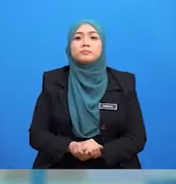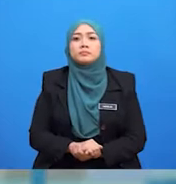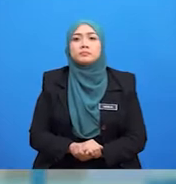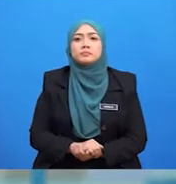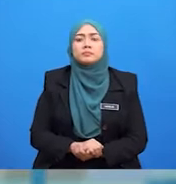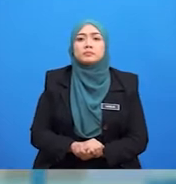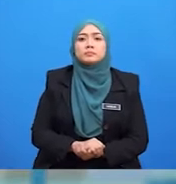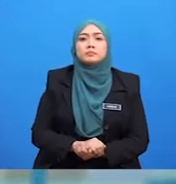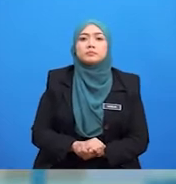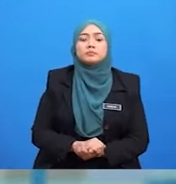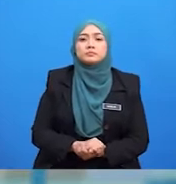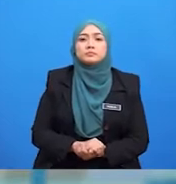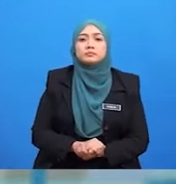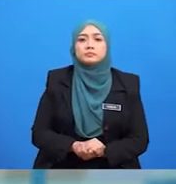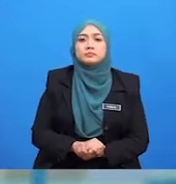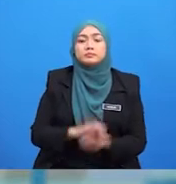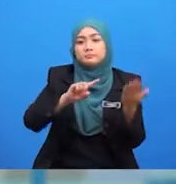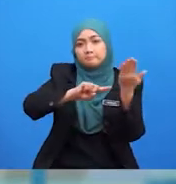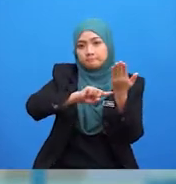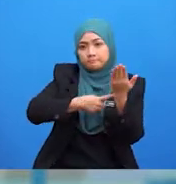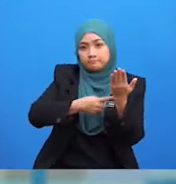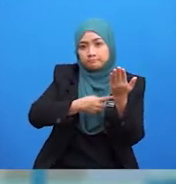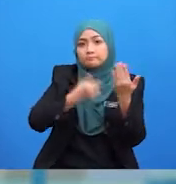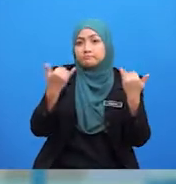So, shall we start?